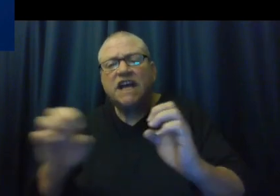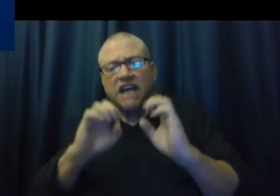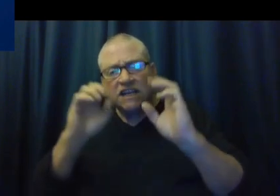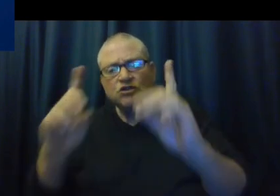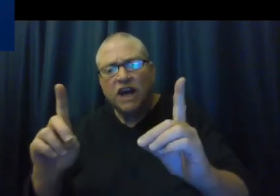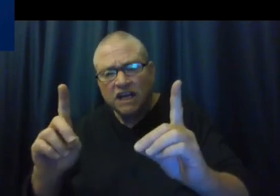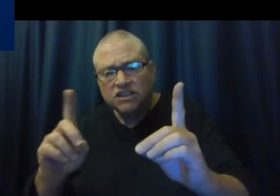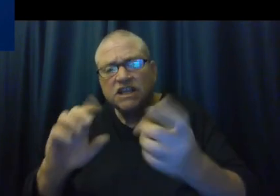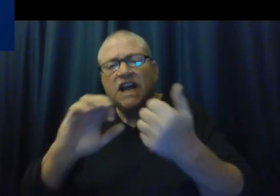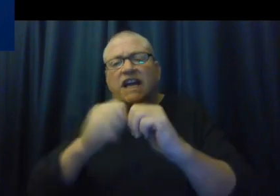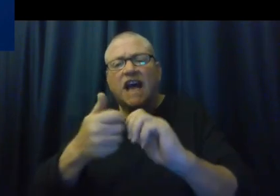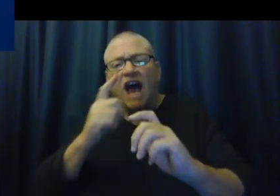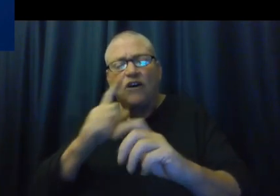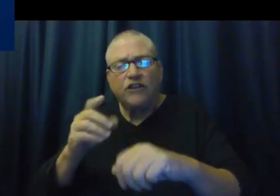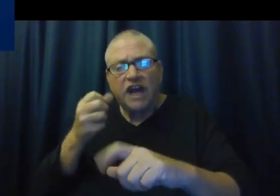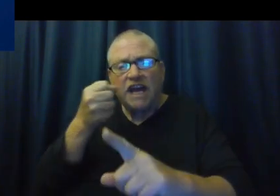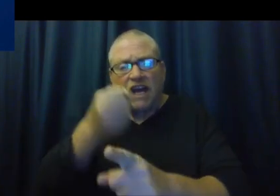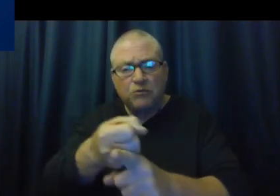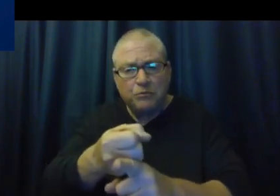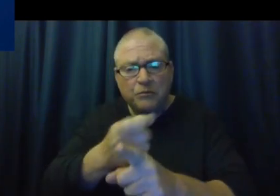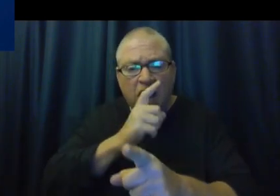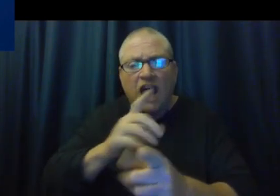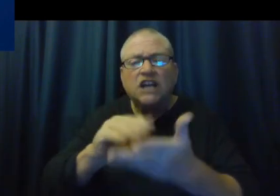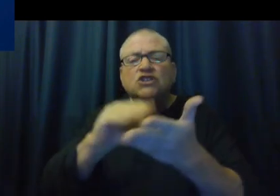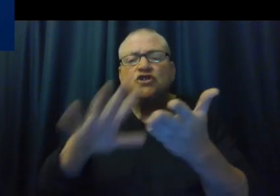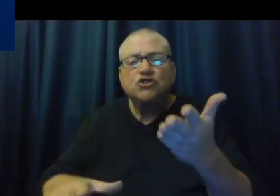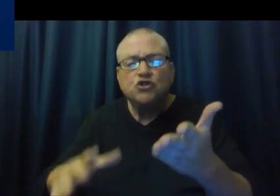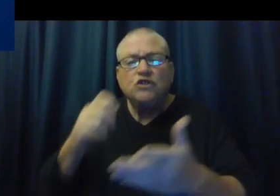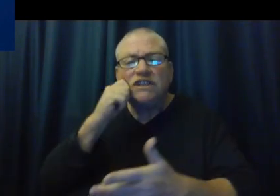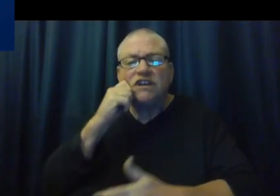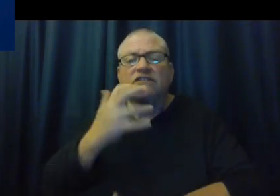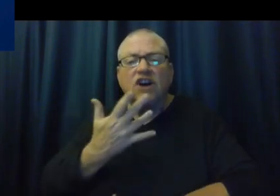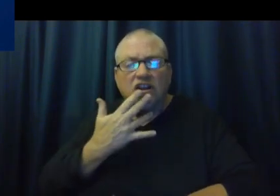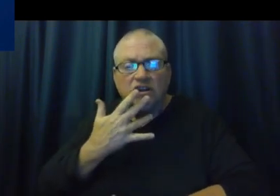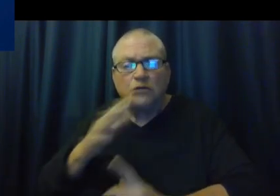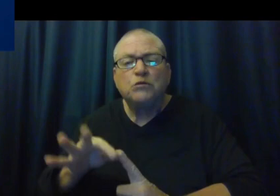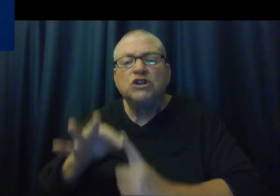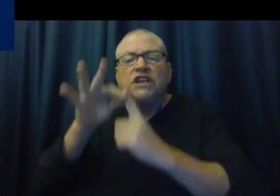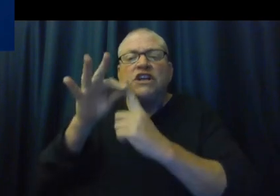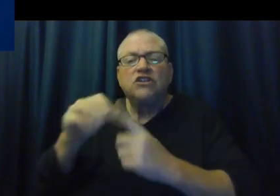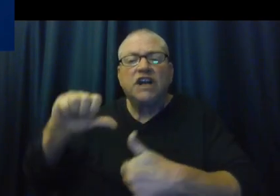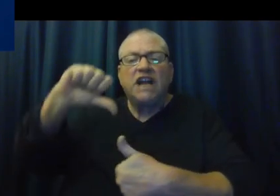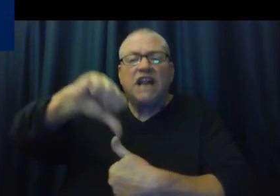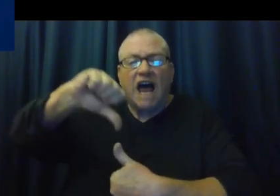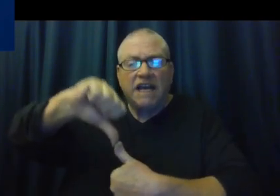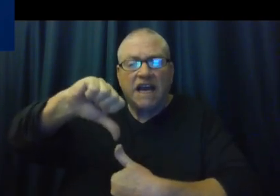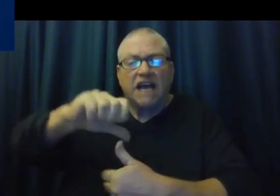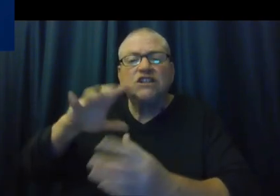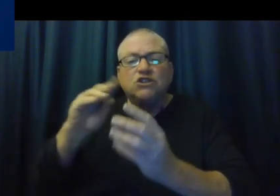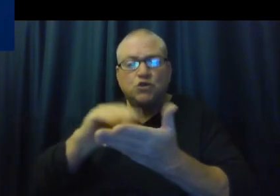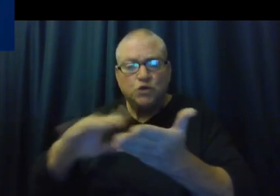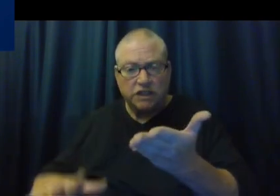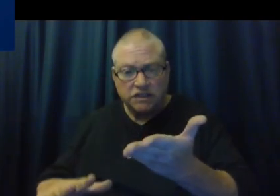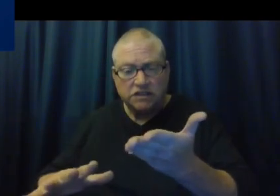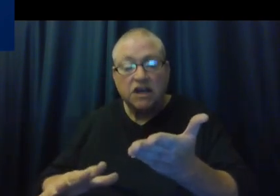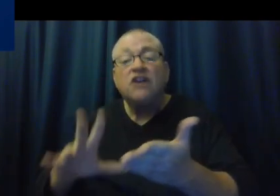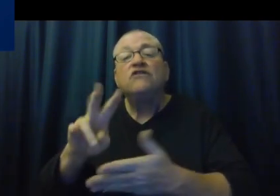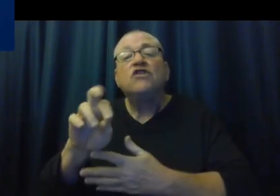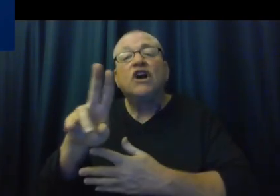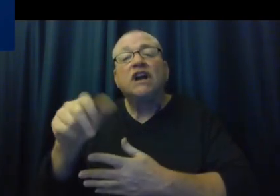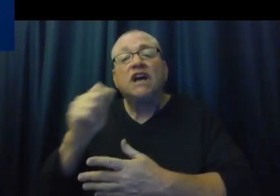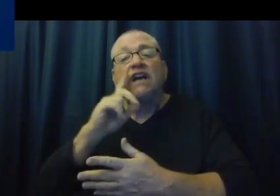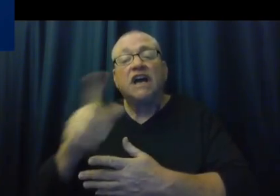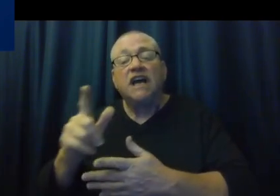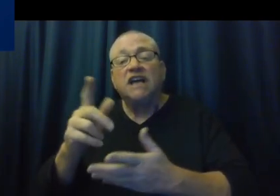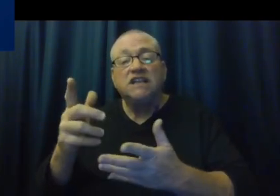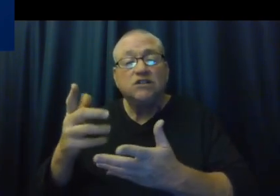they impact the educational trajectories of students of color, particularly Latinx students. Veronica is currently organizing